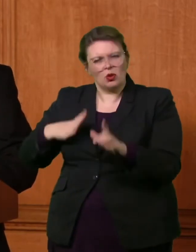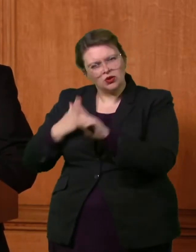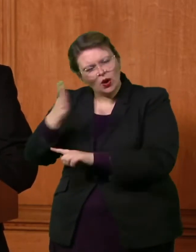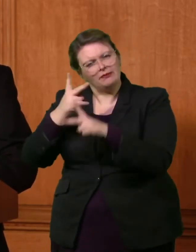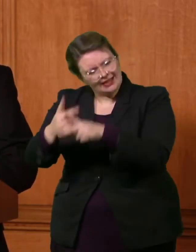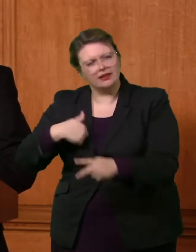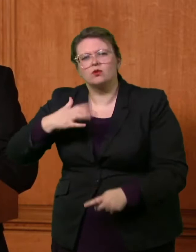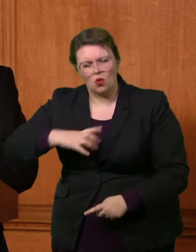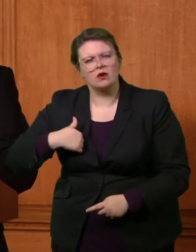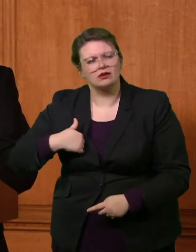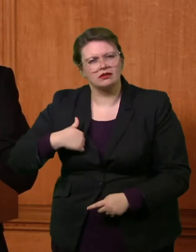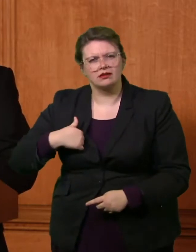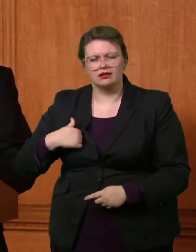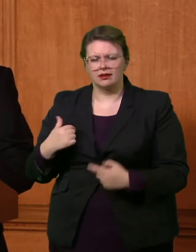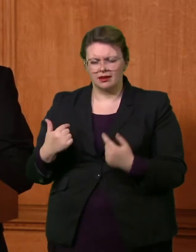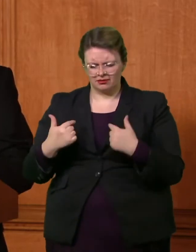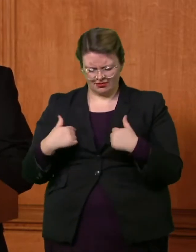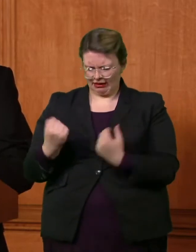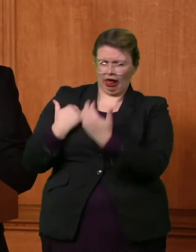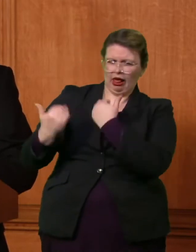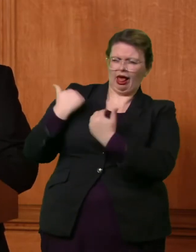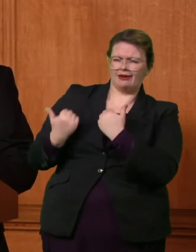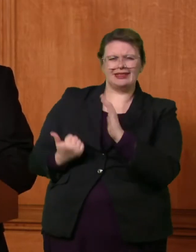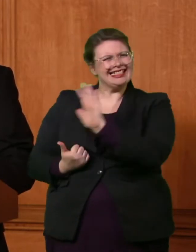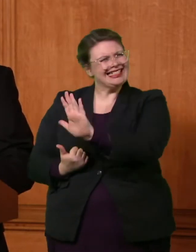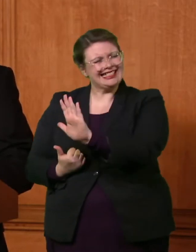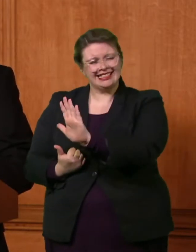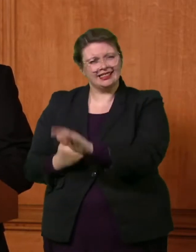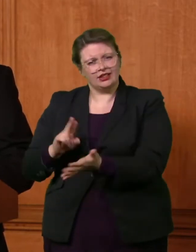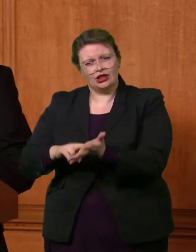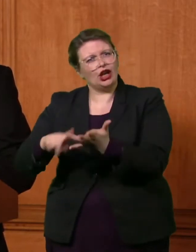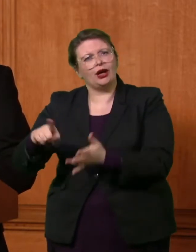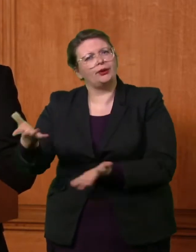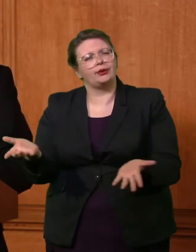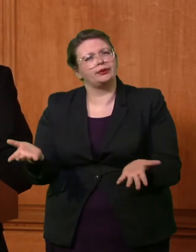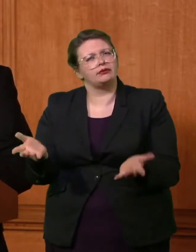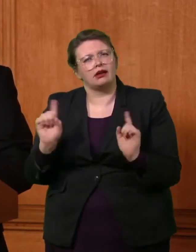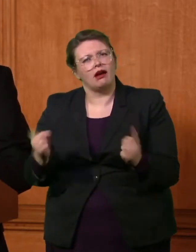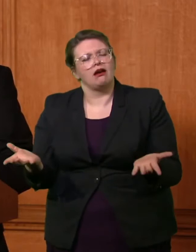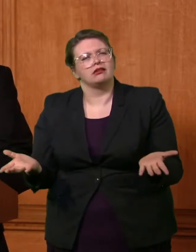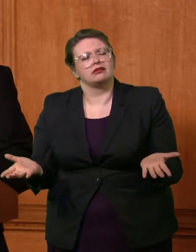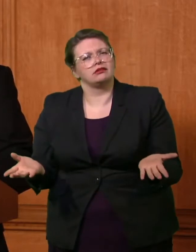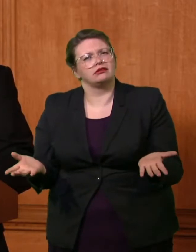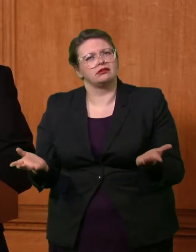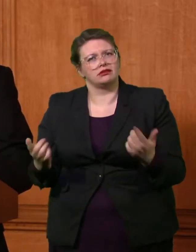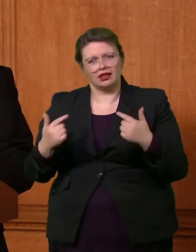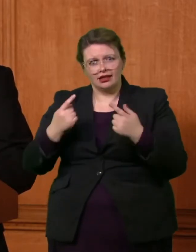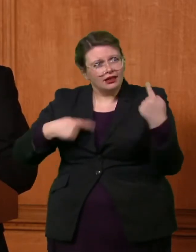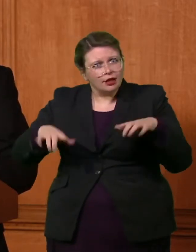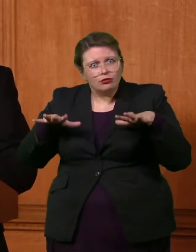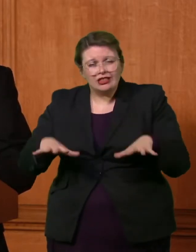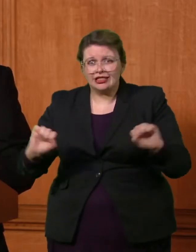that is no. We are not yet collectively, as a country, in the